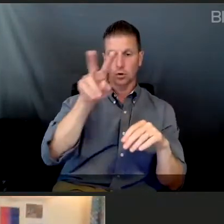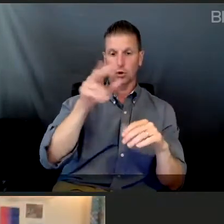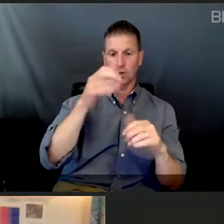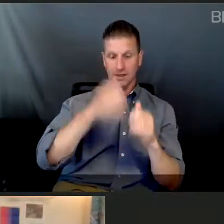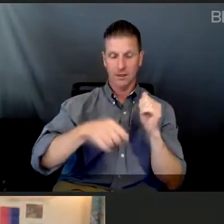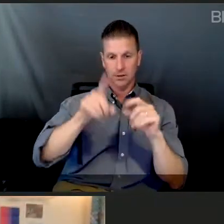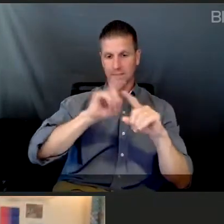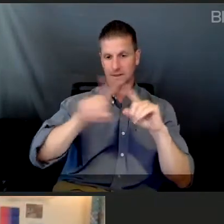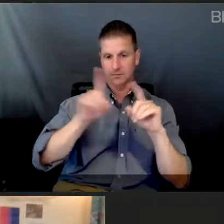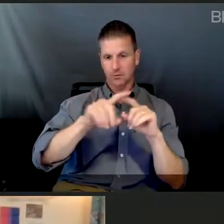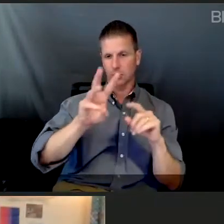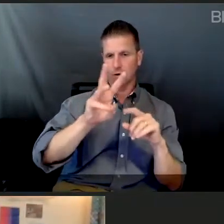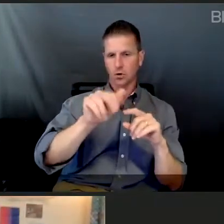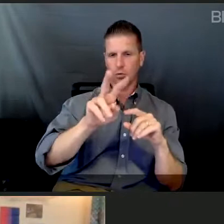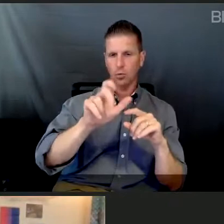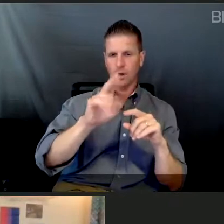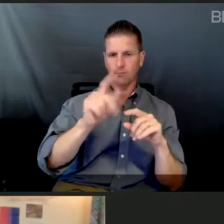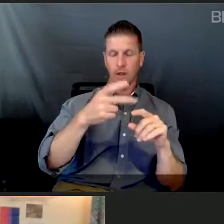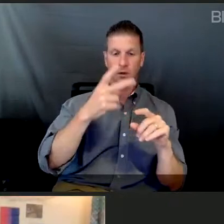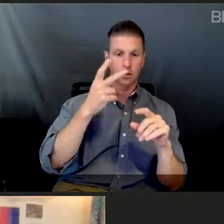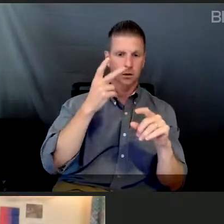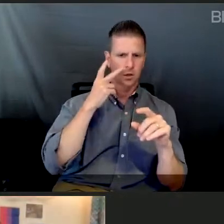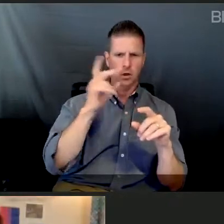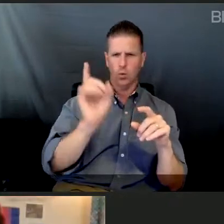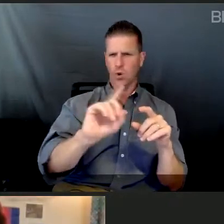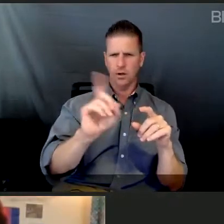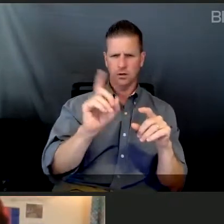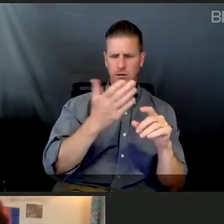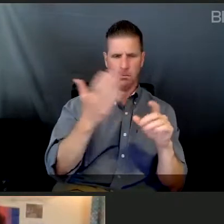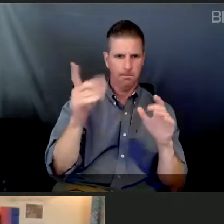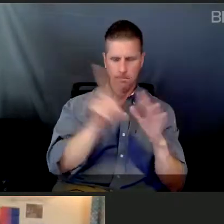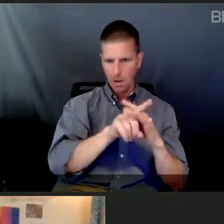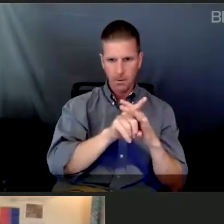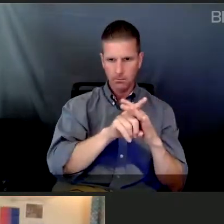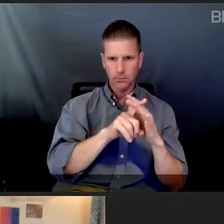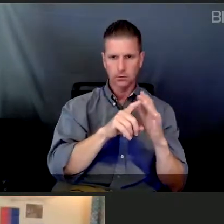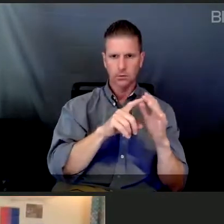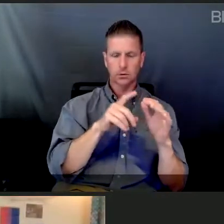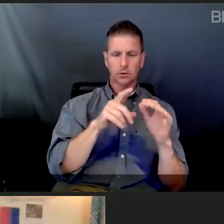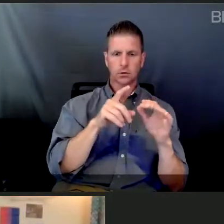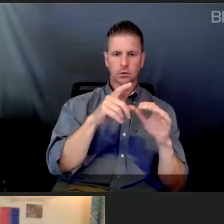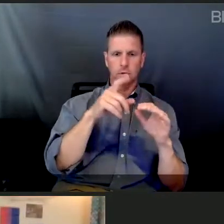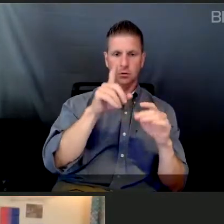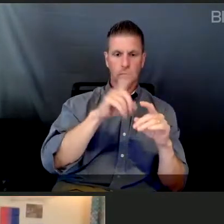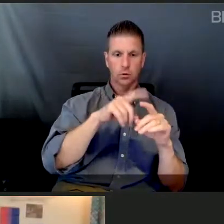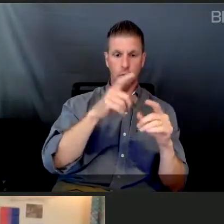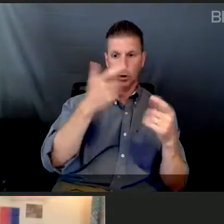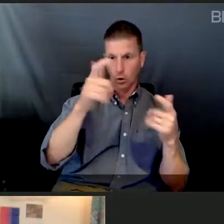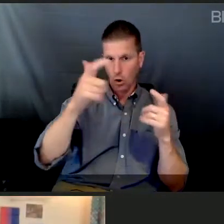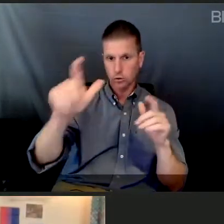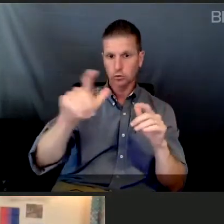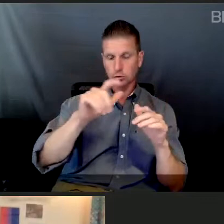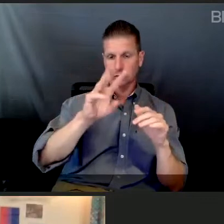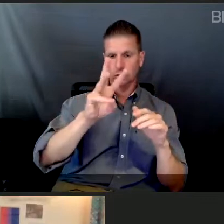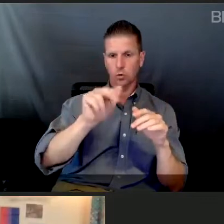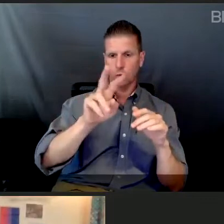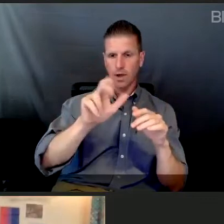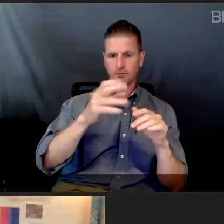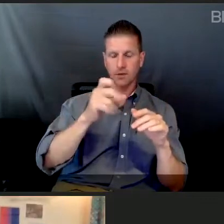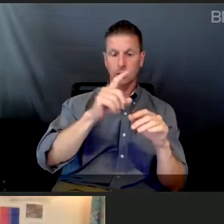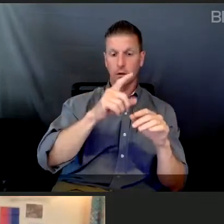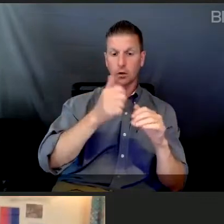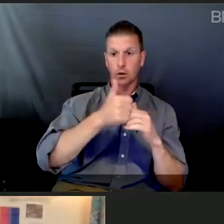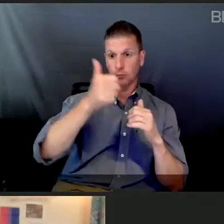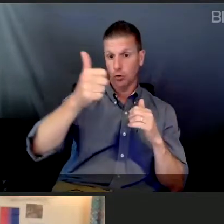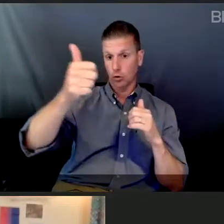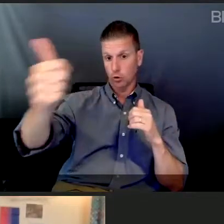different wavelengths of light and see where does something pop up suddenly as you go to larger wavelengths. And the further you